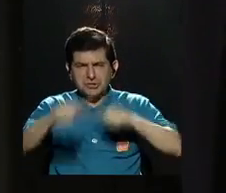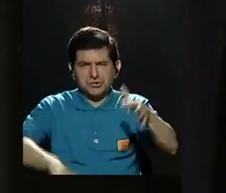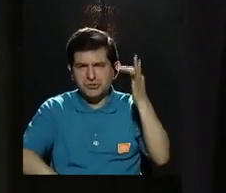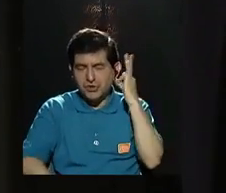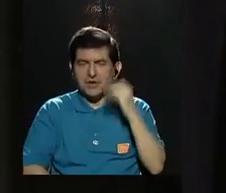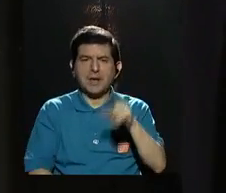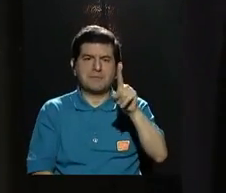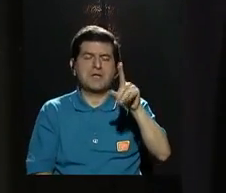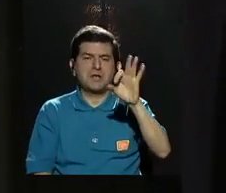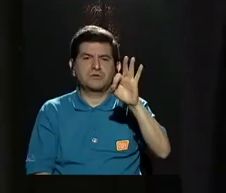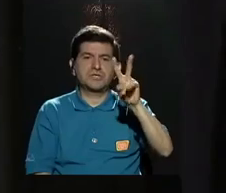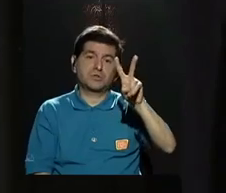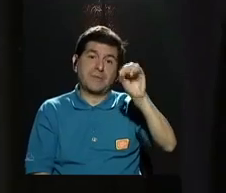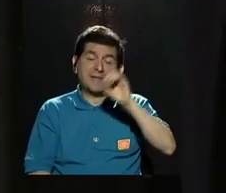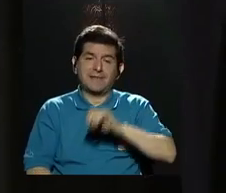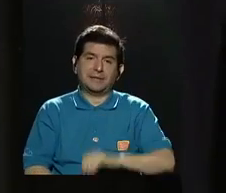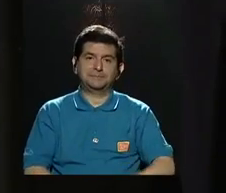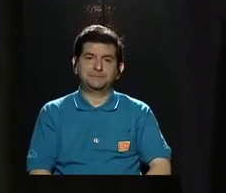1920.